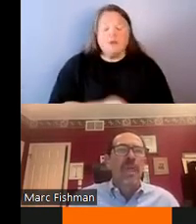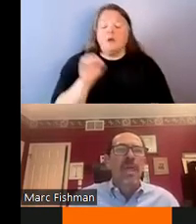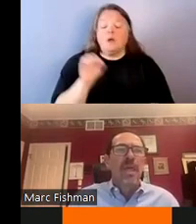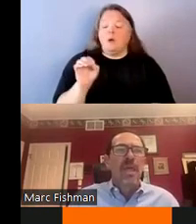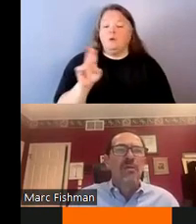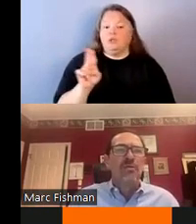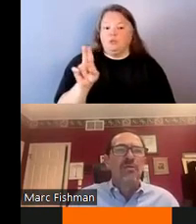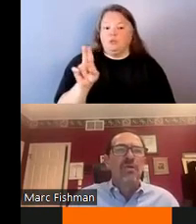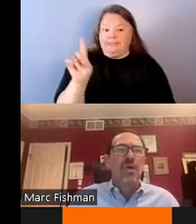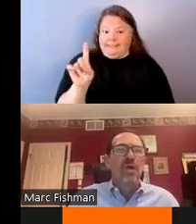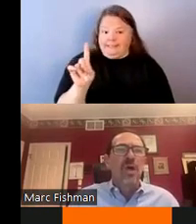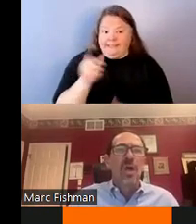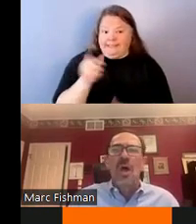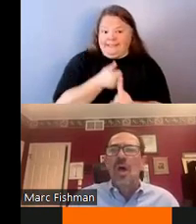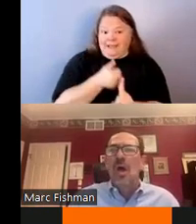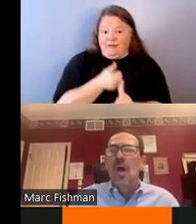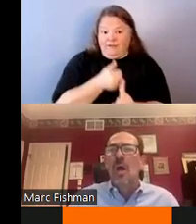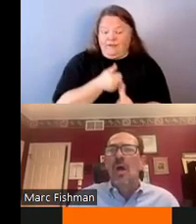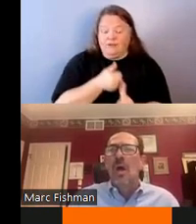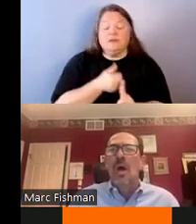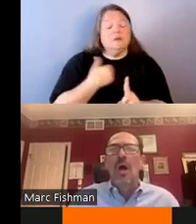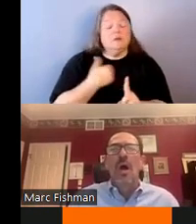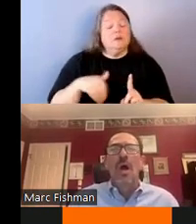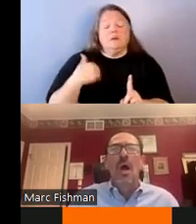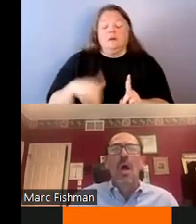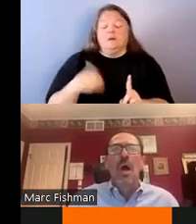OUD is